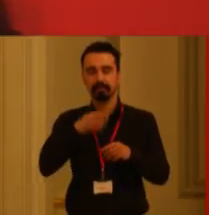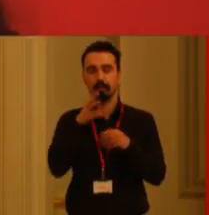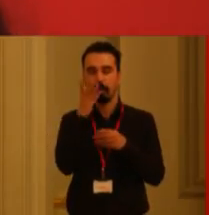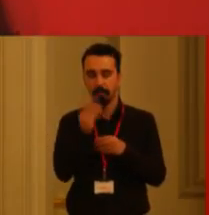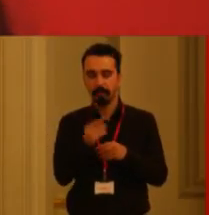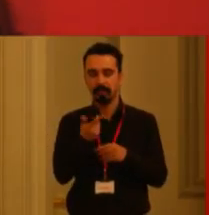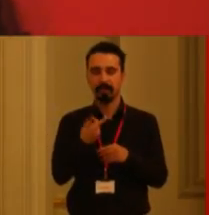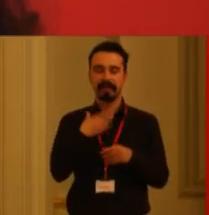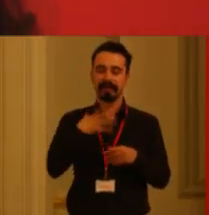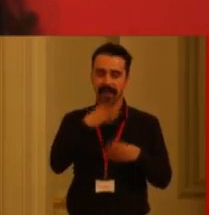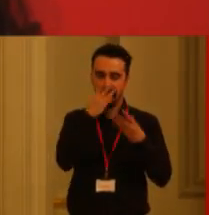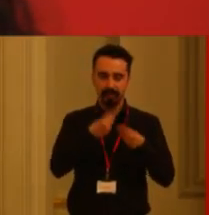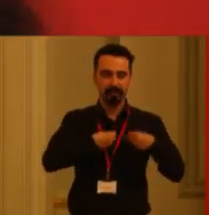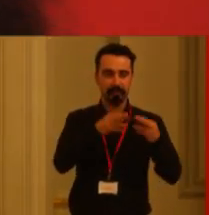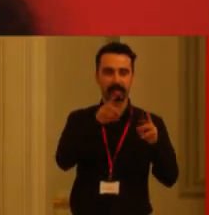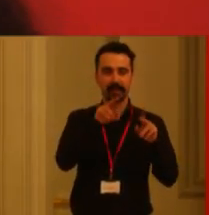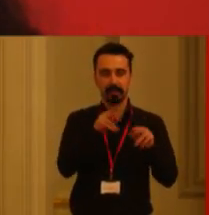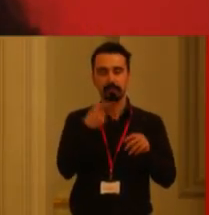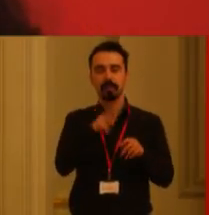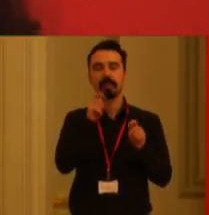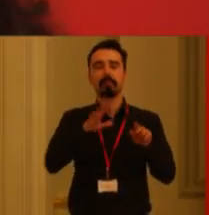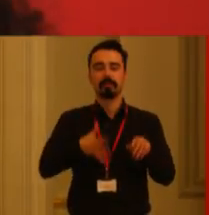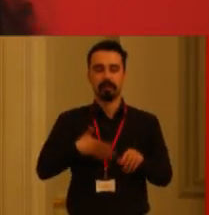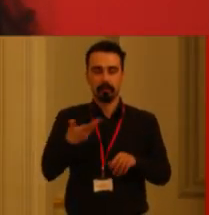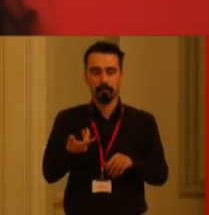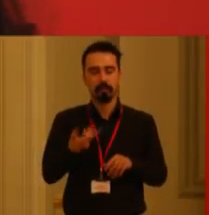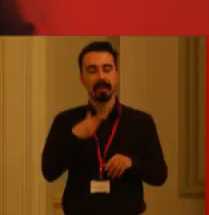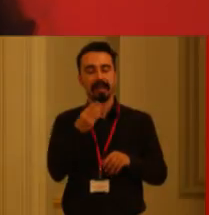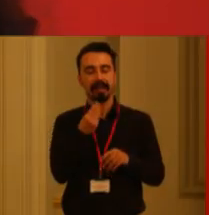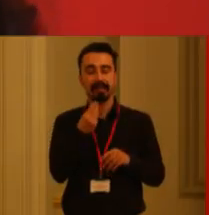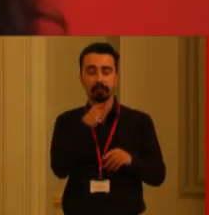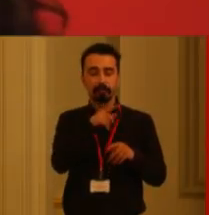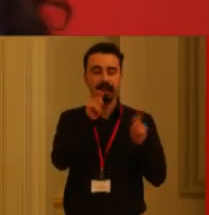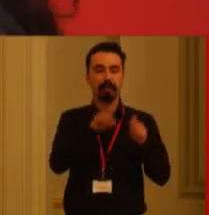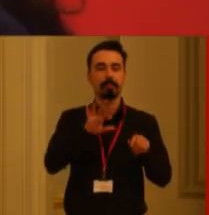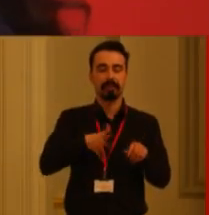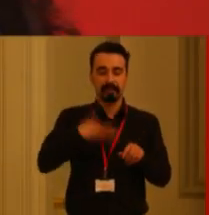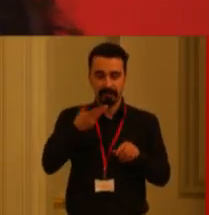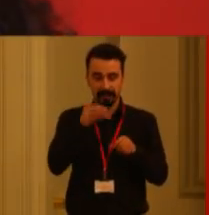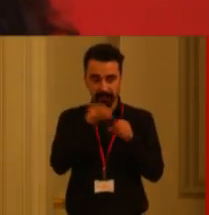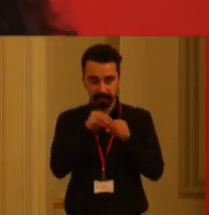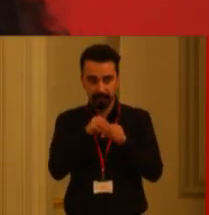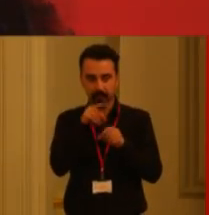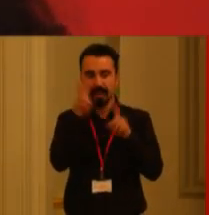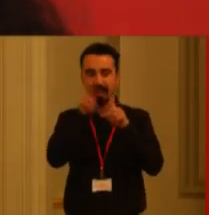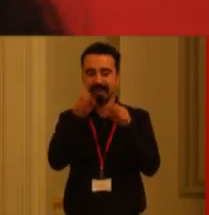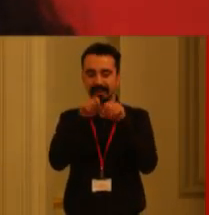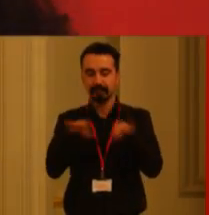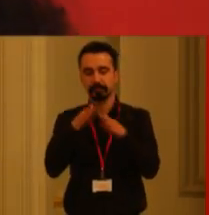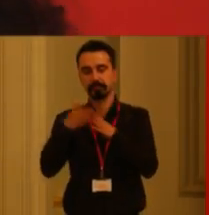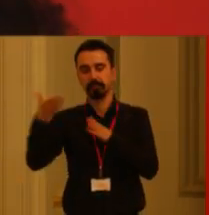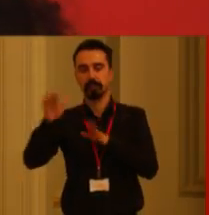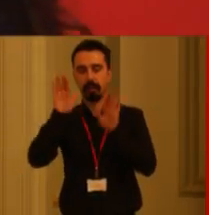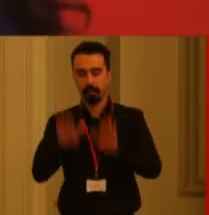that. Some others think that this is a concession, and they do not prefer to do that. And when they don't prefer to do that, they